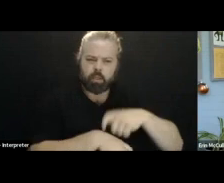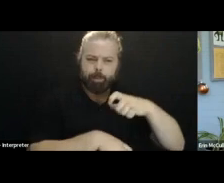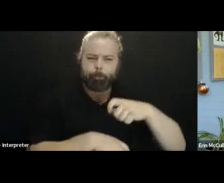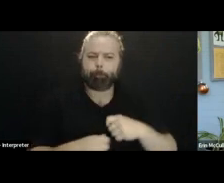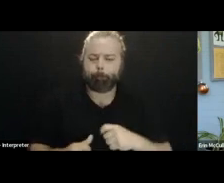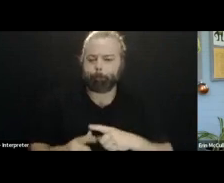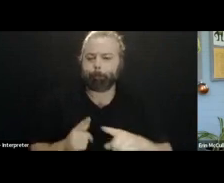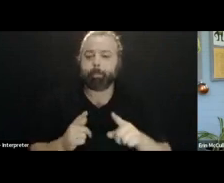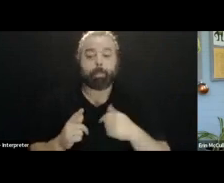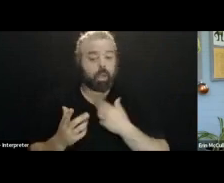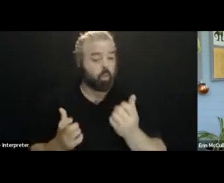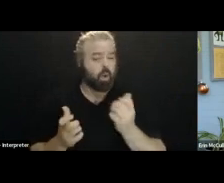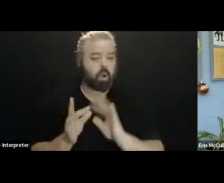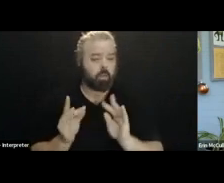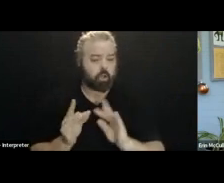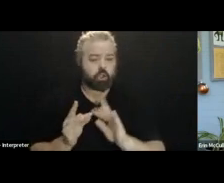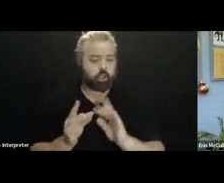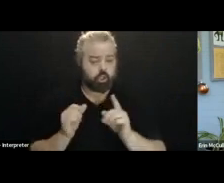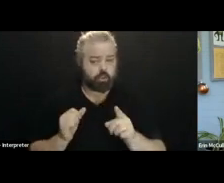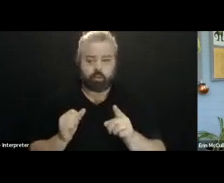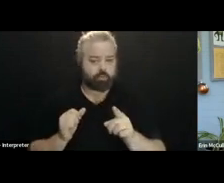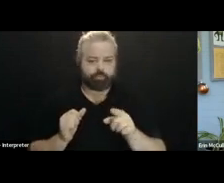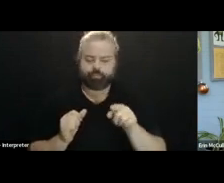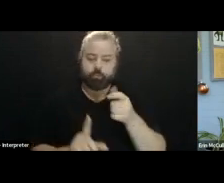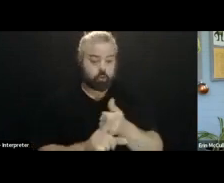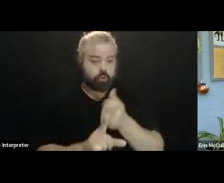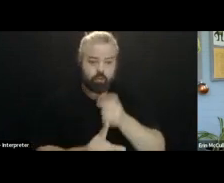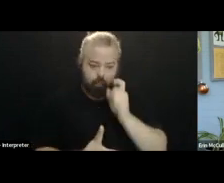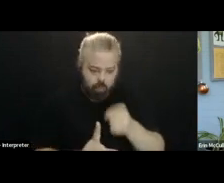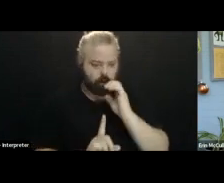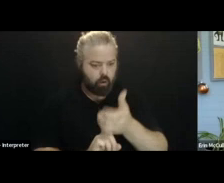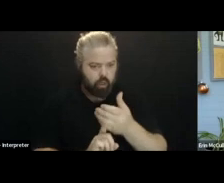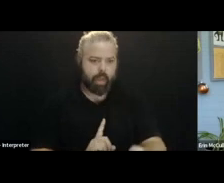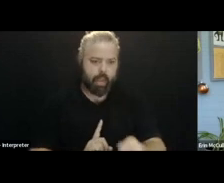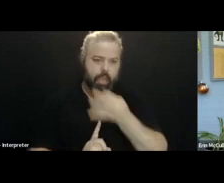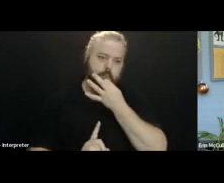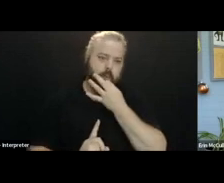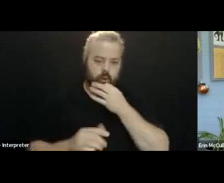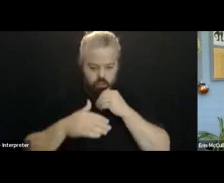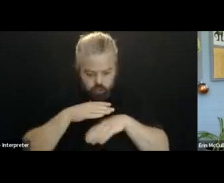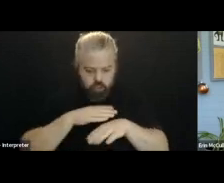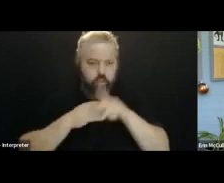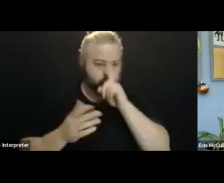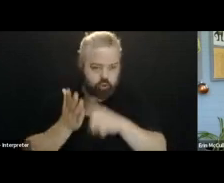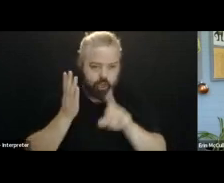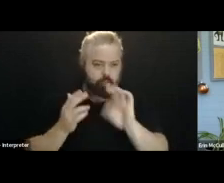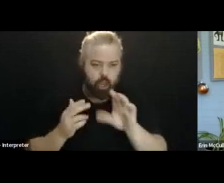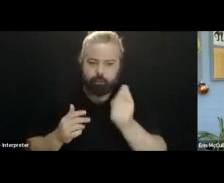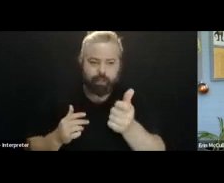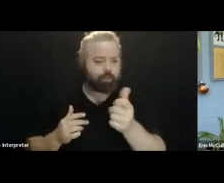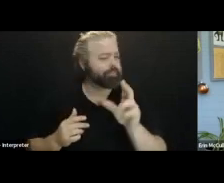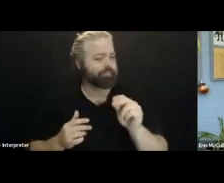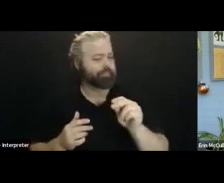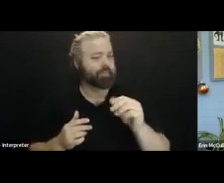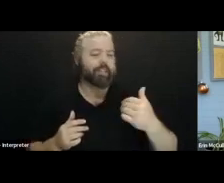wanted to mention though that you don't have to be an accessibility expert to check your own documents. There is the